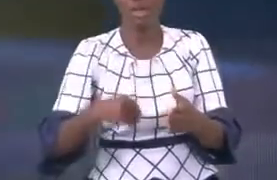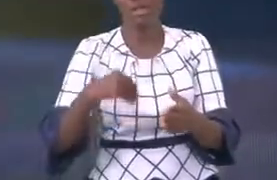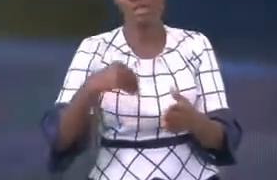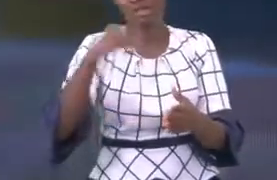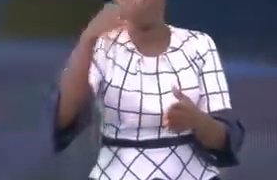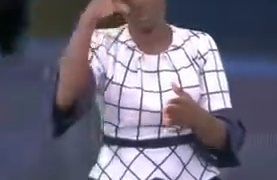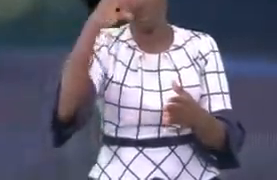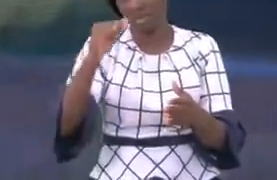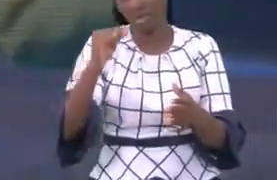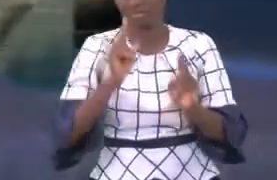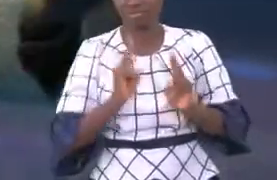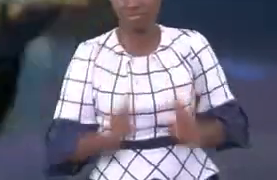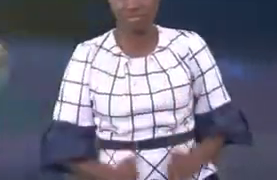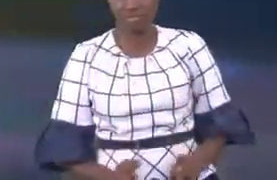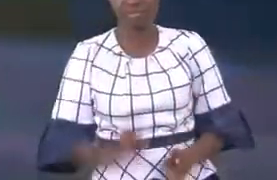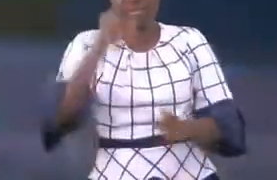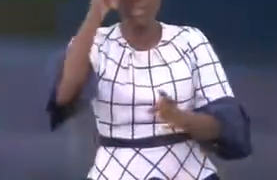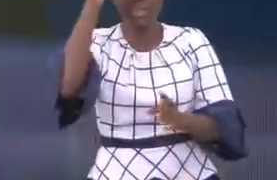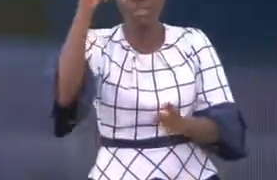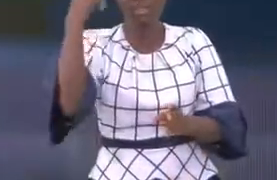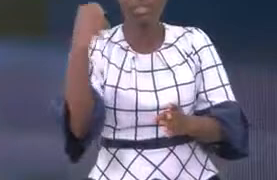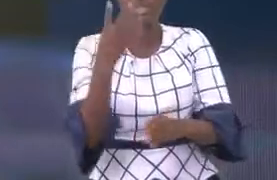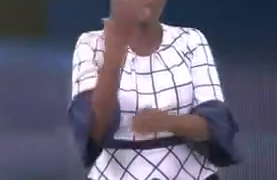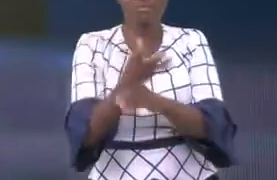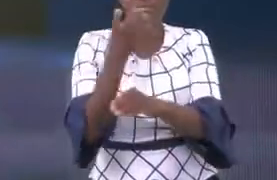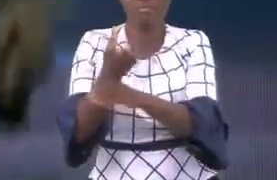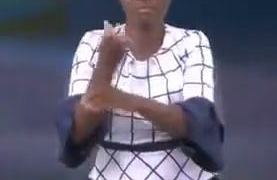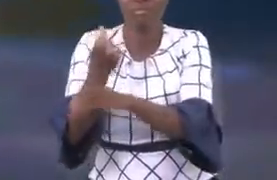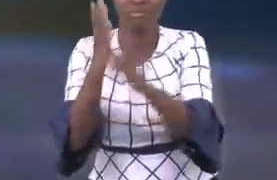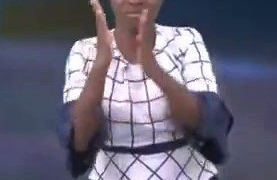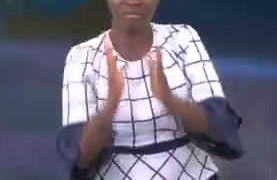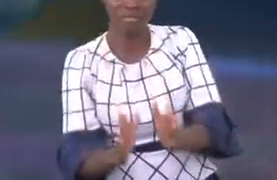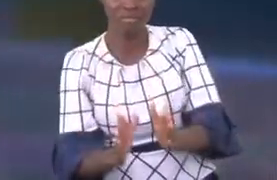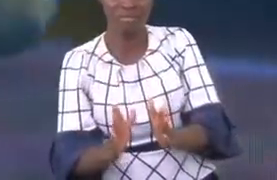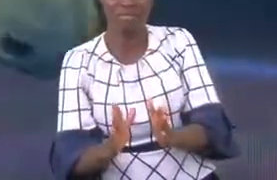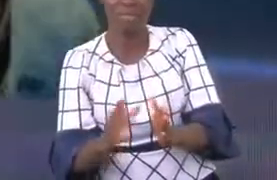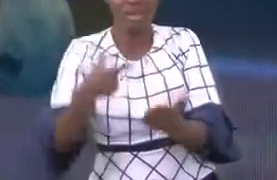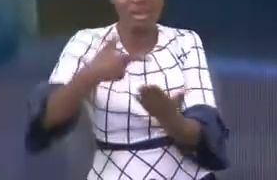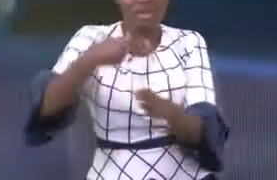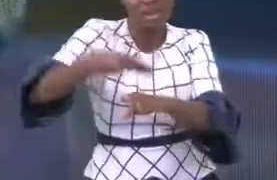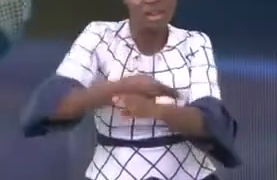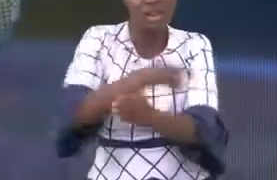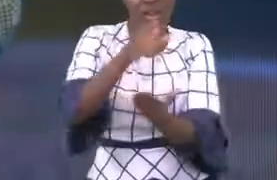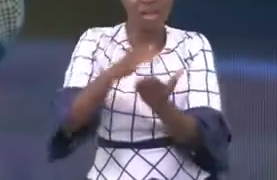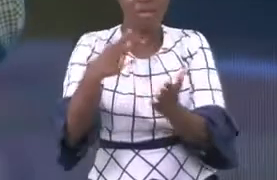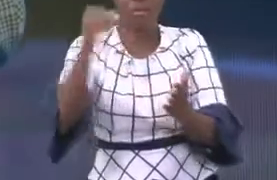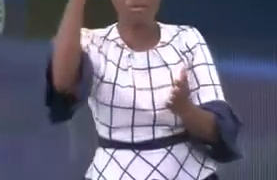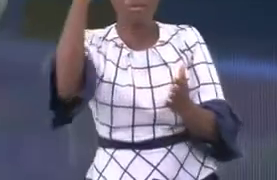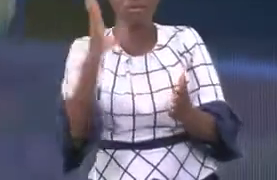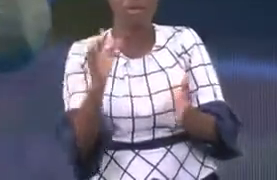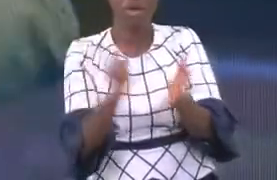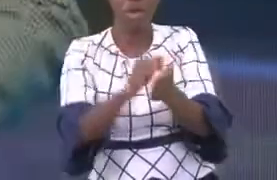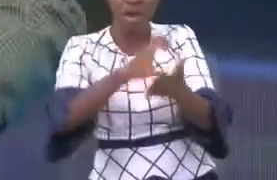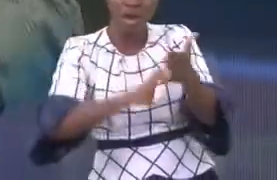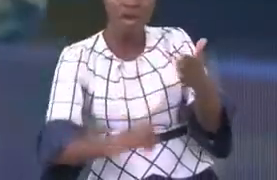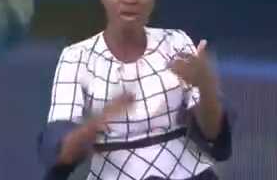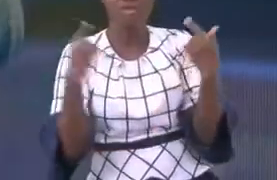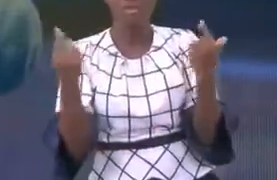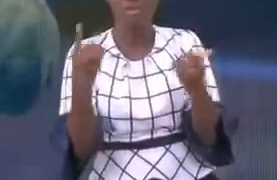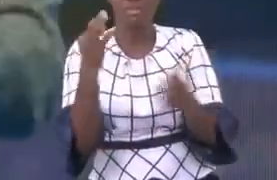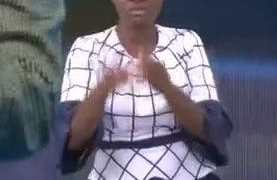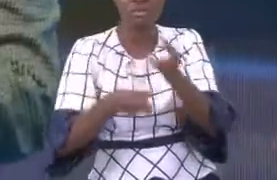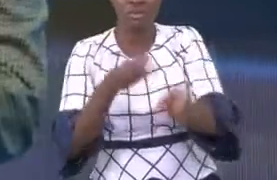the sin of the world. As you believe on the Lord Jesus Christ, that links you up and that connects